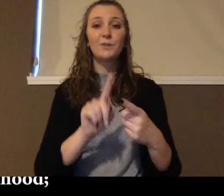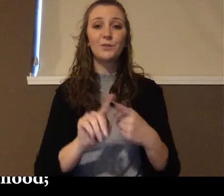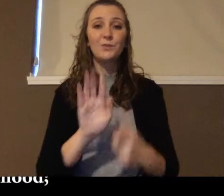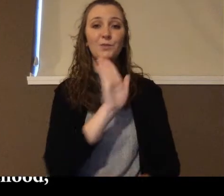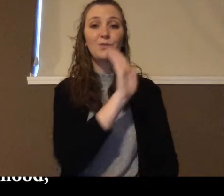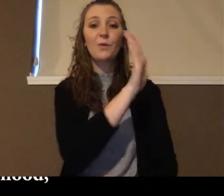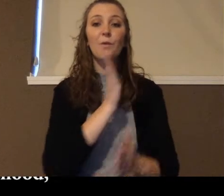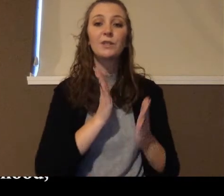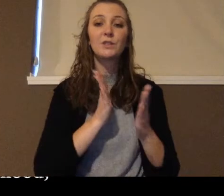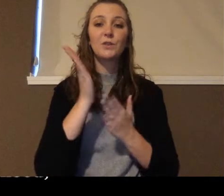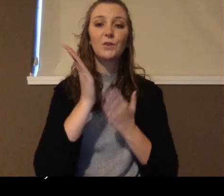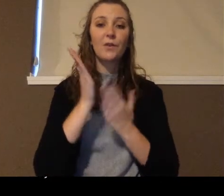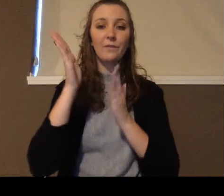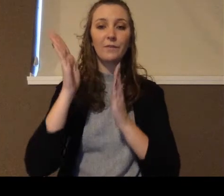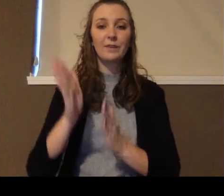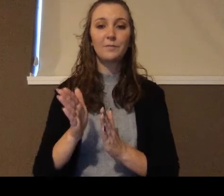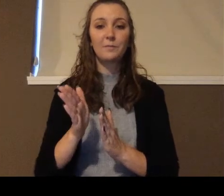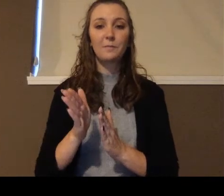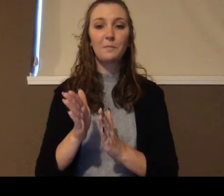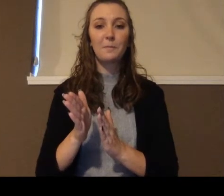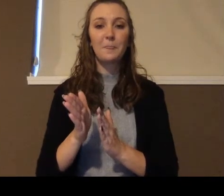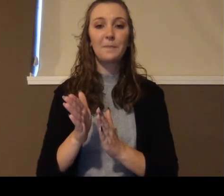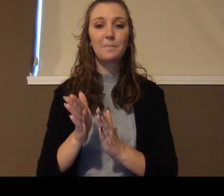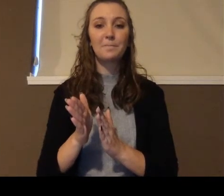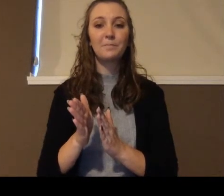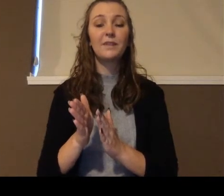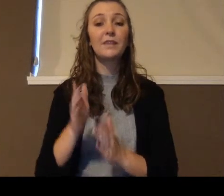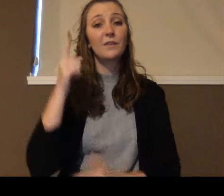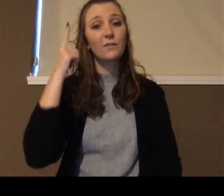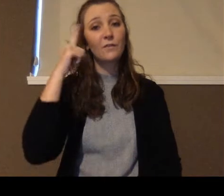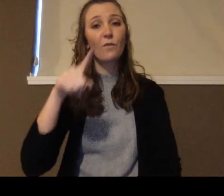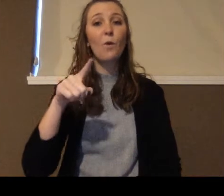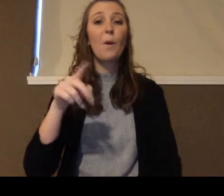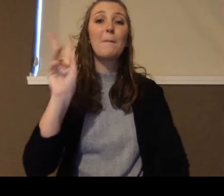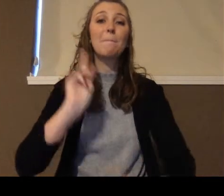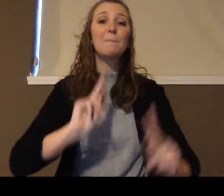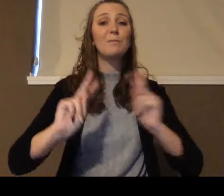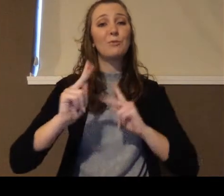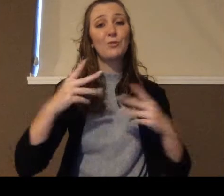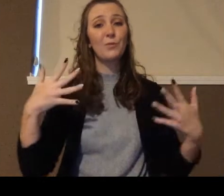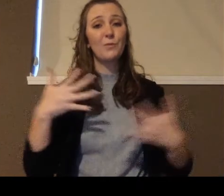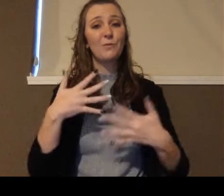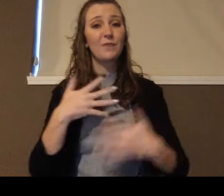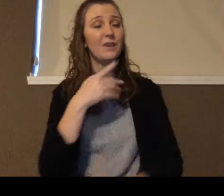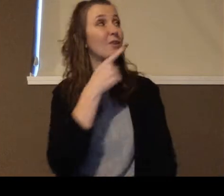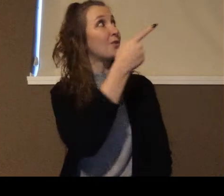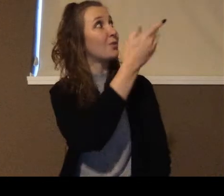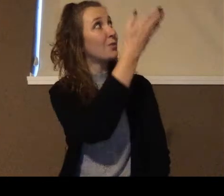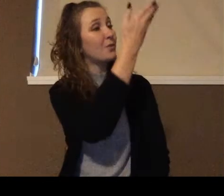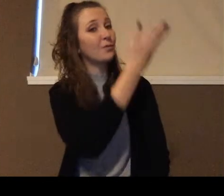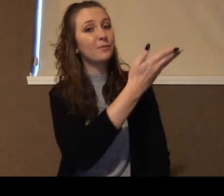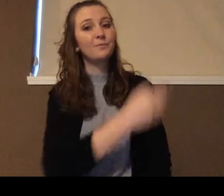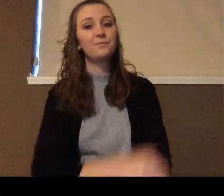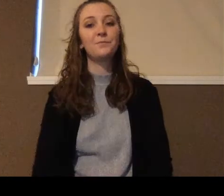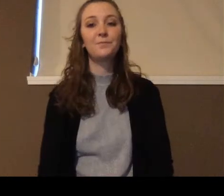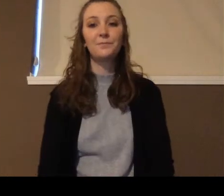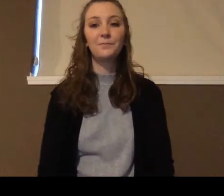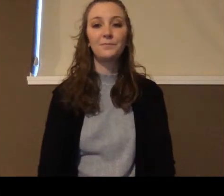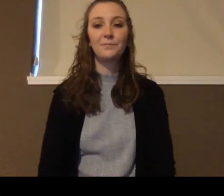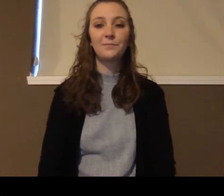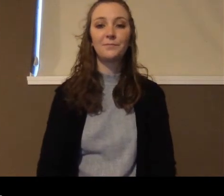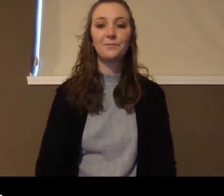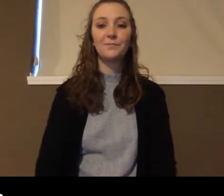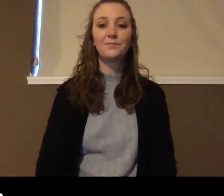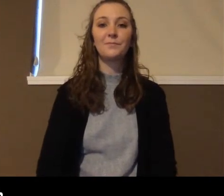your way. Fulfill your promise to your servant, which